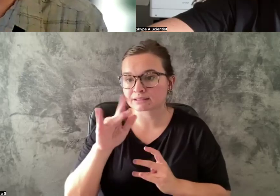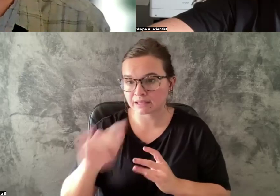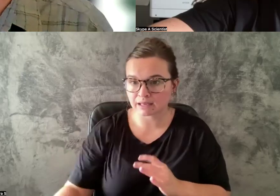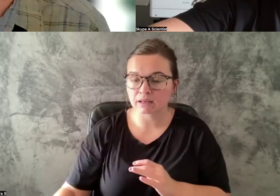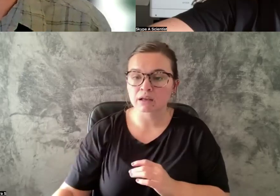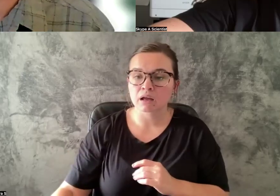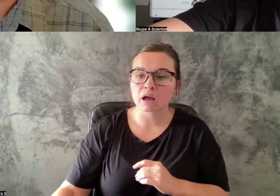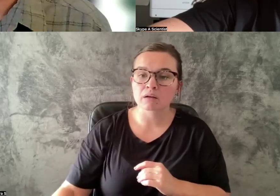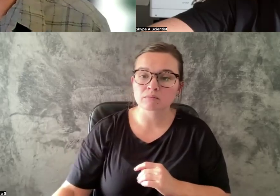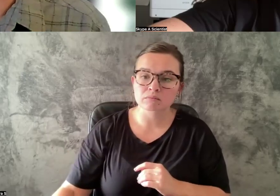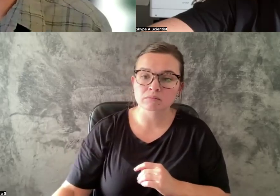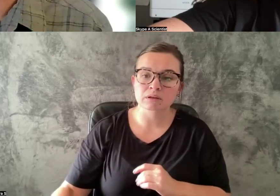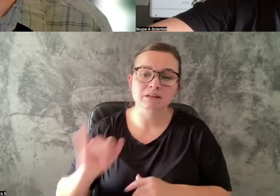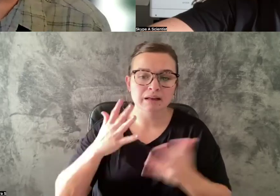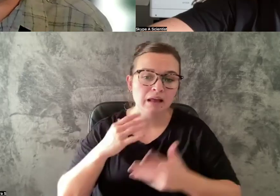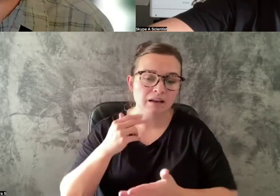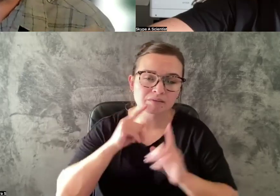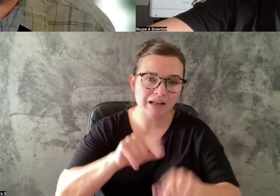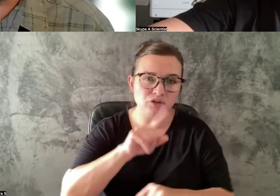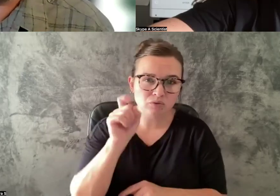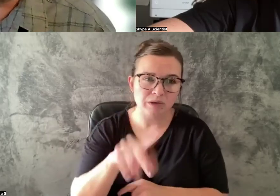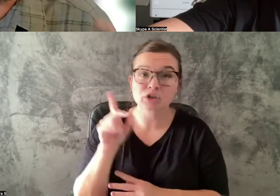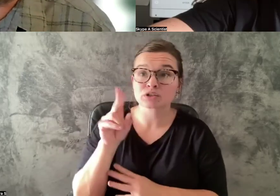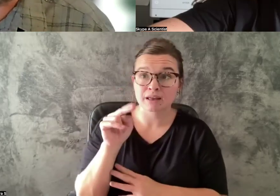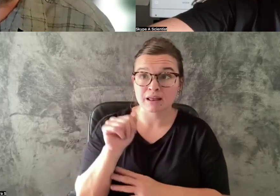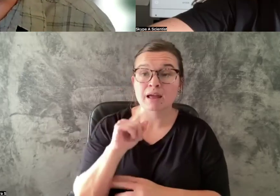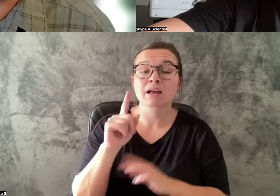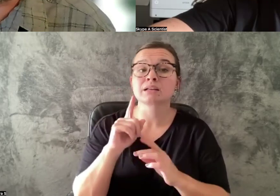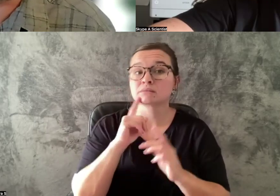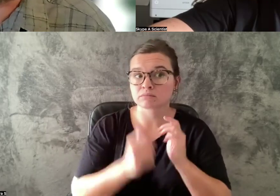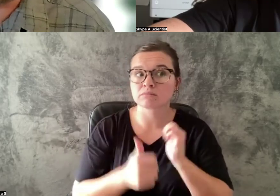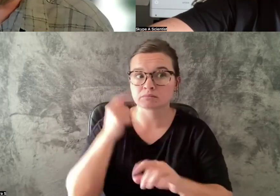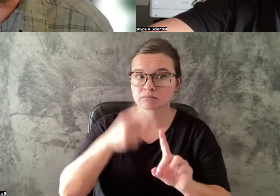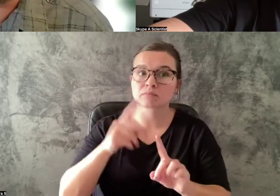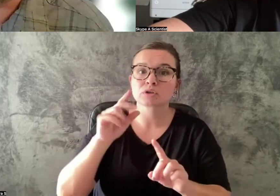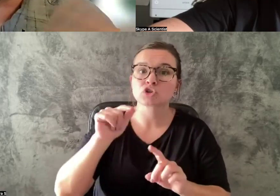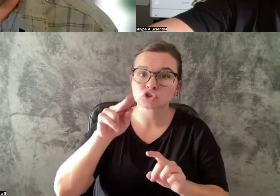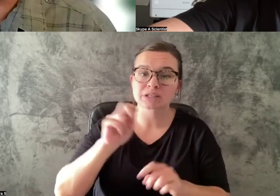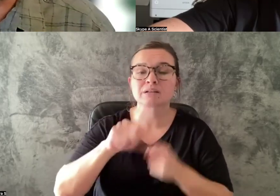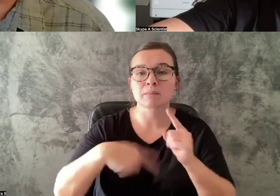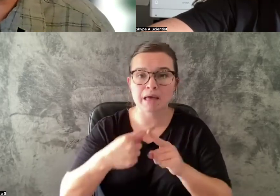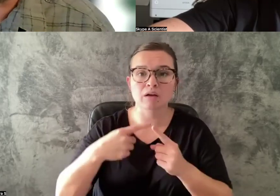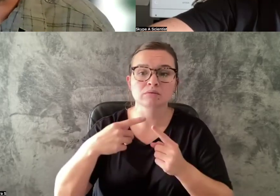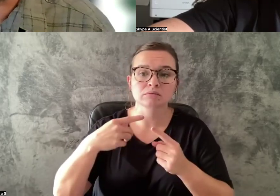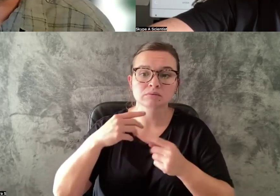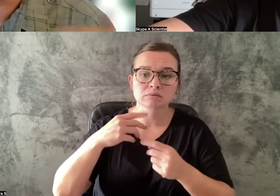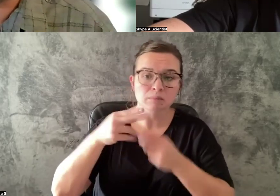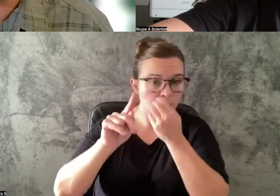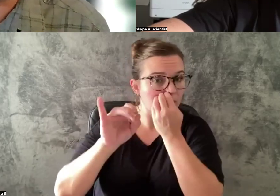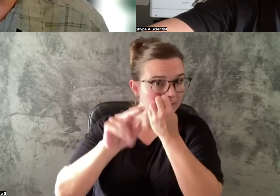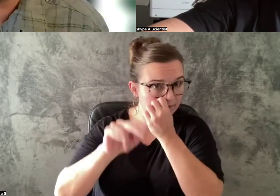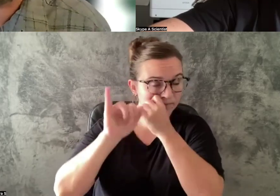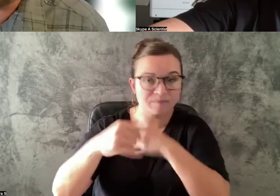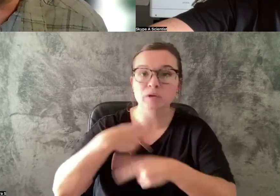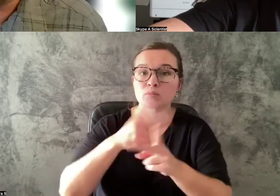And that kind of answers your question. Like DNA is about ultimately like genes are about generating proteins. Like right, that's the product.